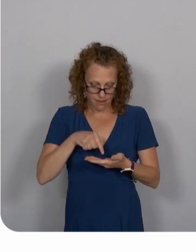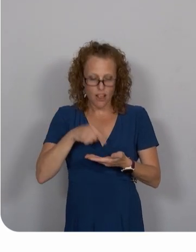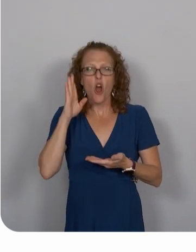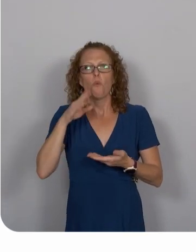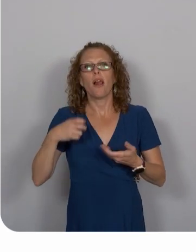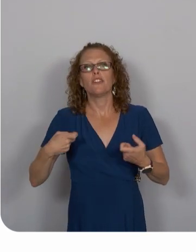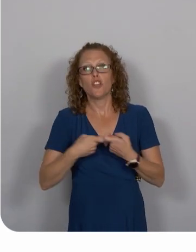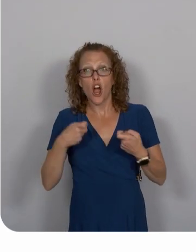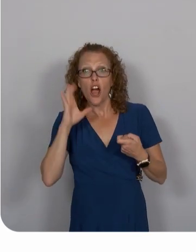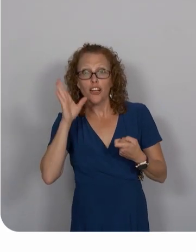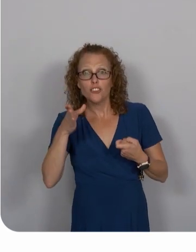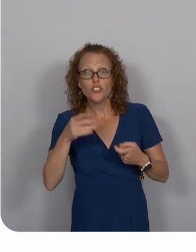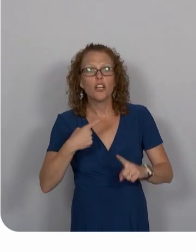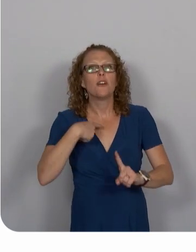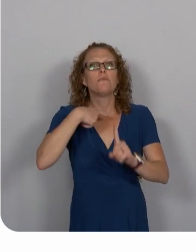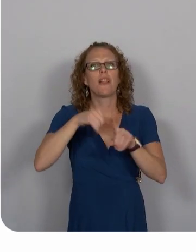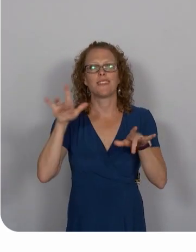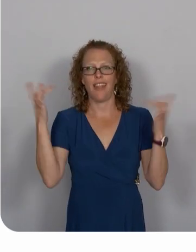lighter.